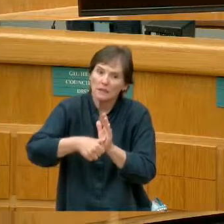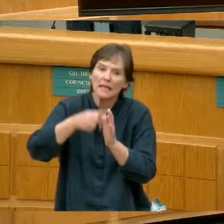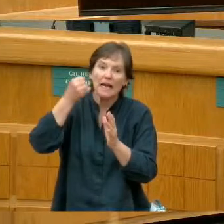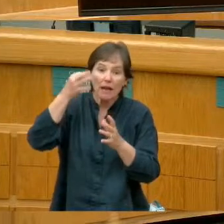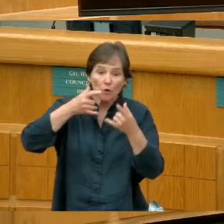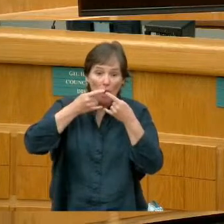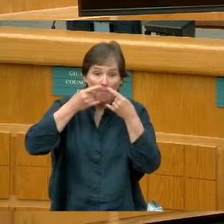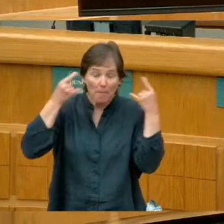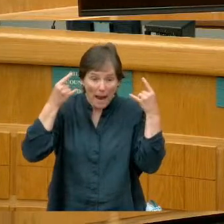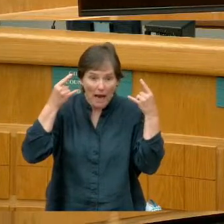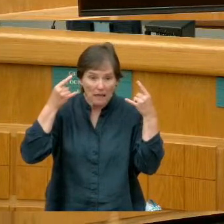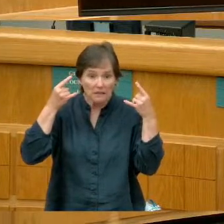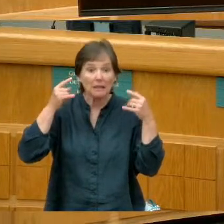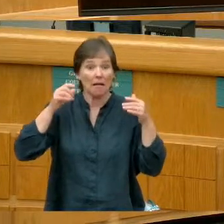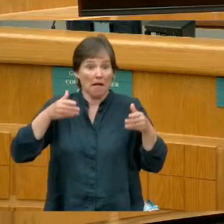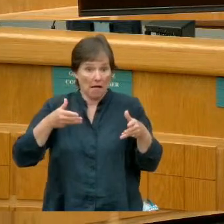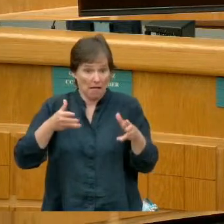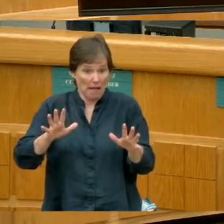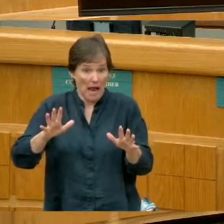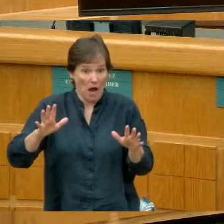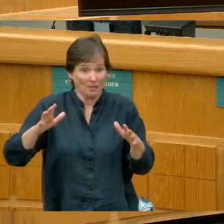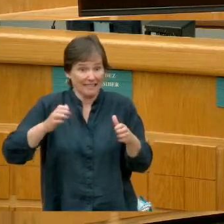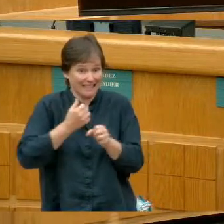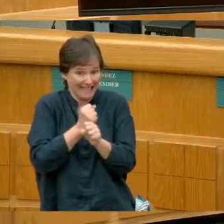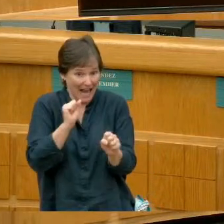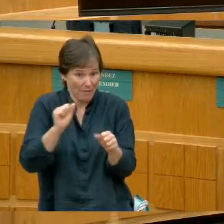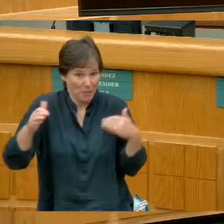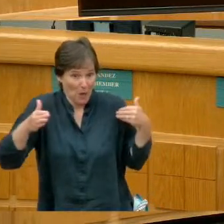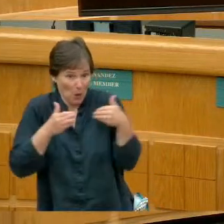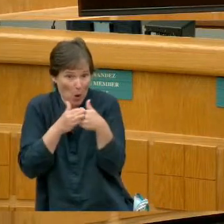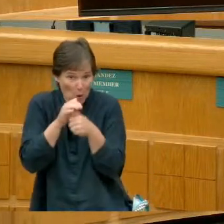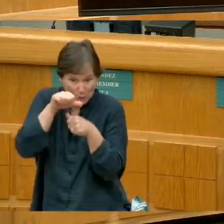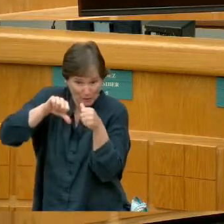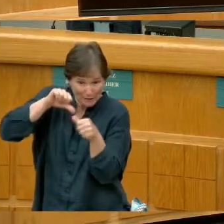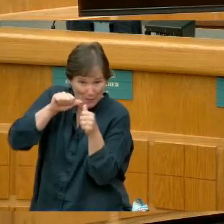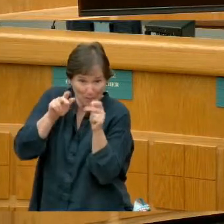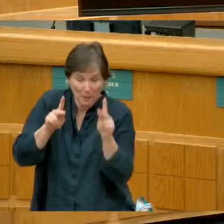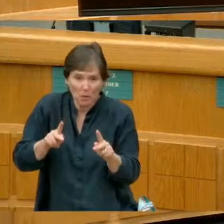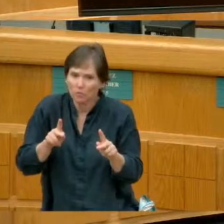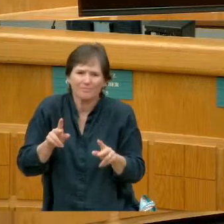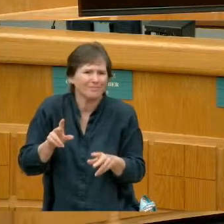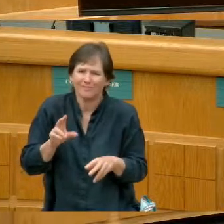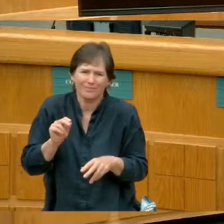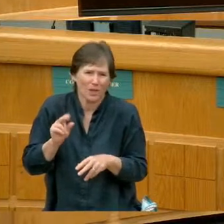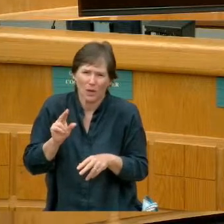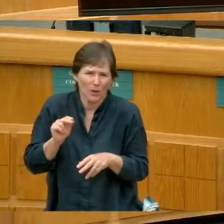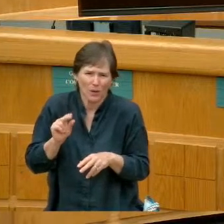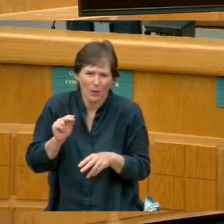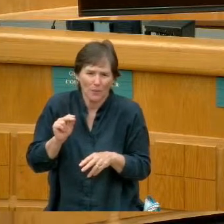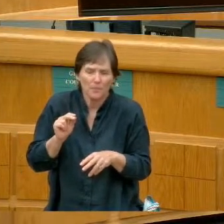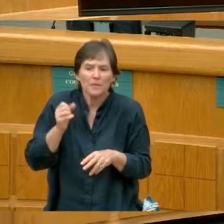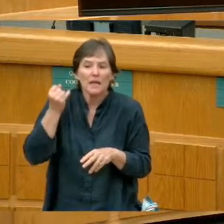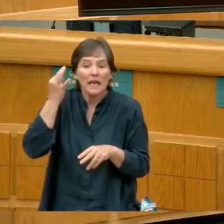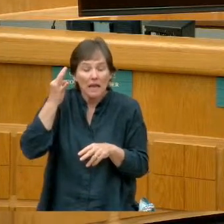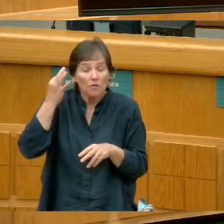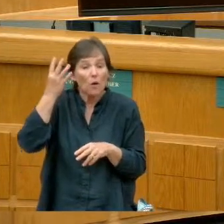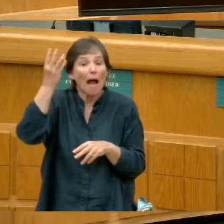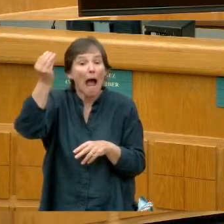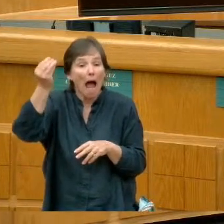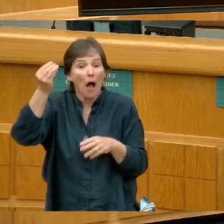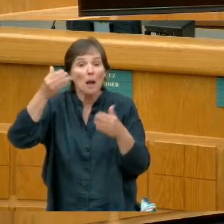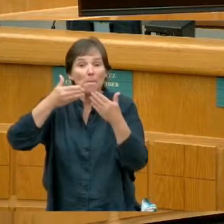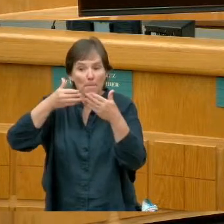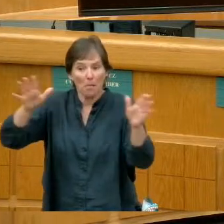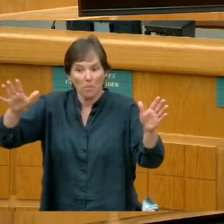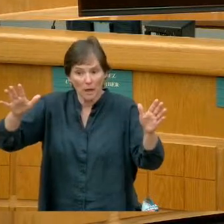you're allowed to be close to each other. While we did say that if you were out in public and you knew that a place had a lot of people, you should